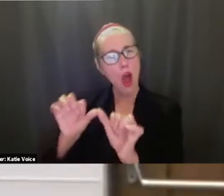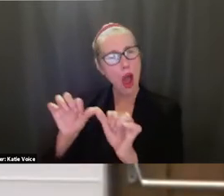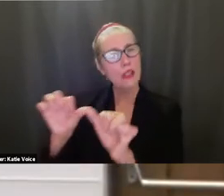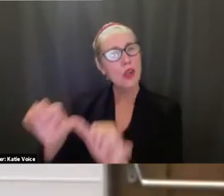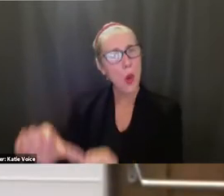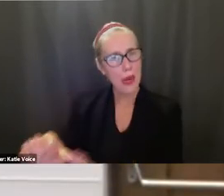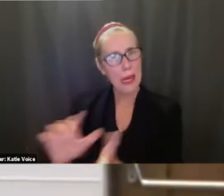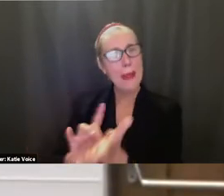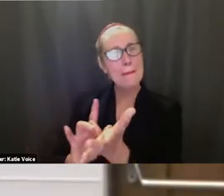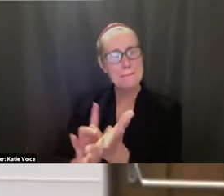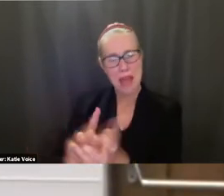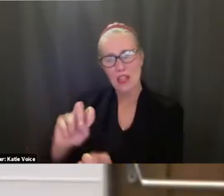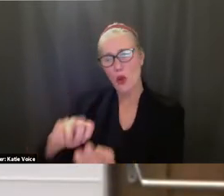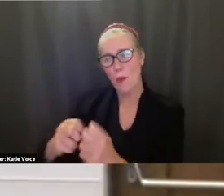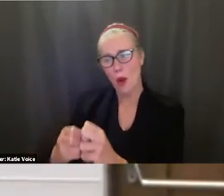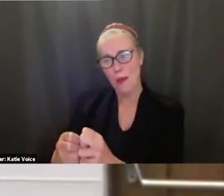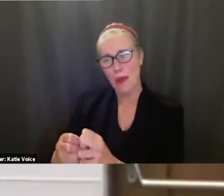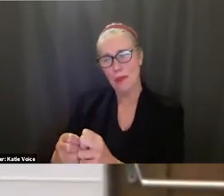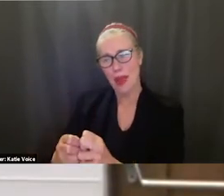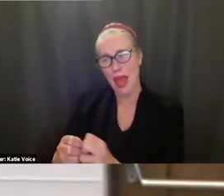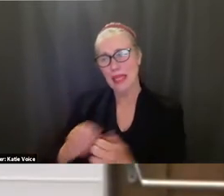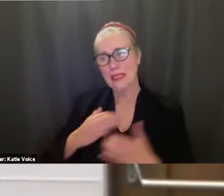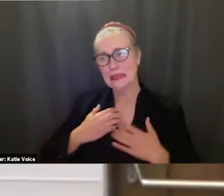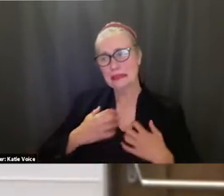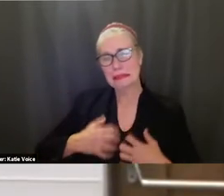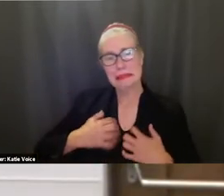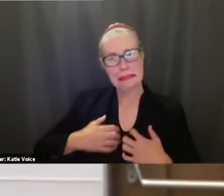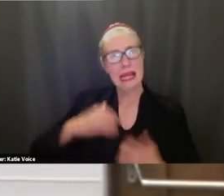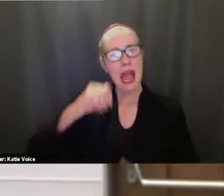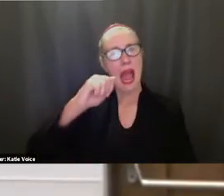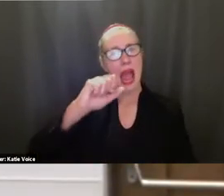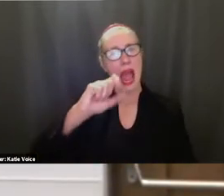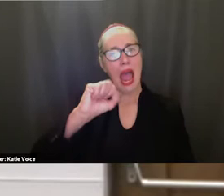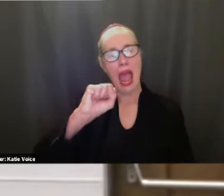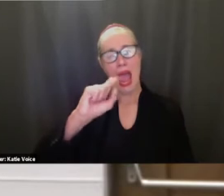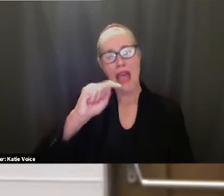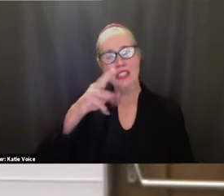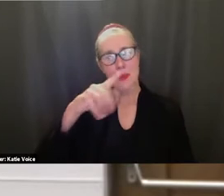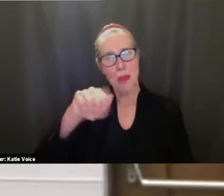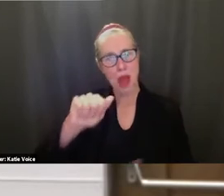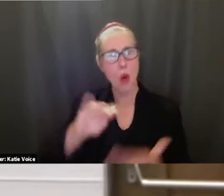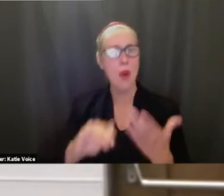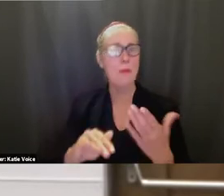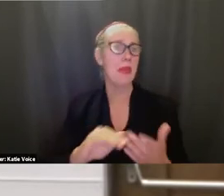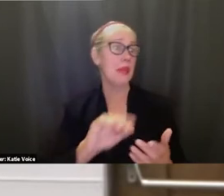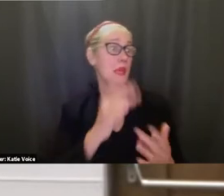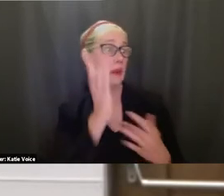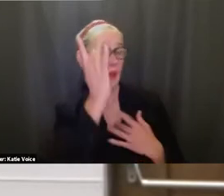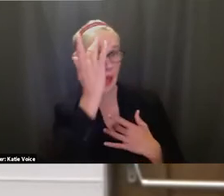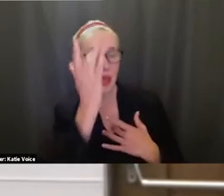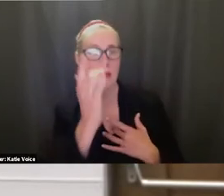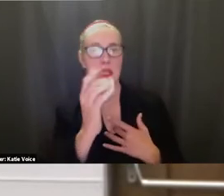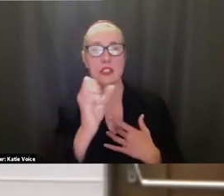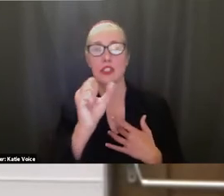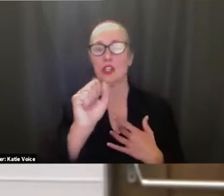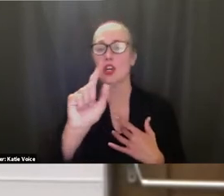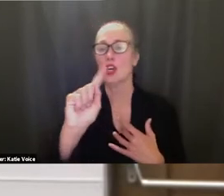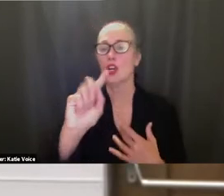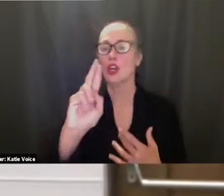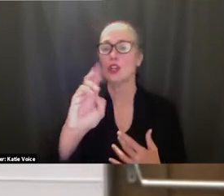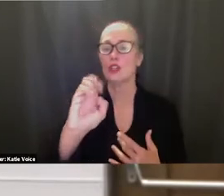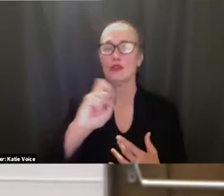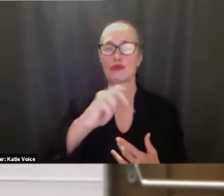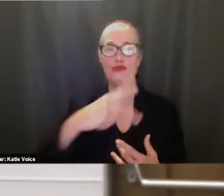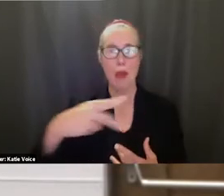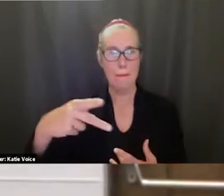medical conditions such as asthma another is i misspoke the strep throat or some other uh condition that they